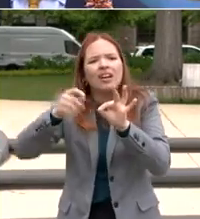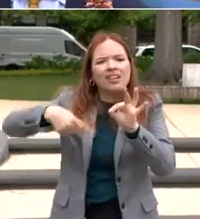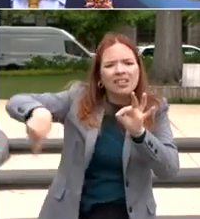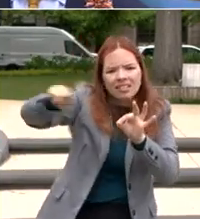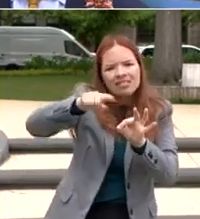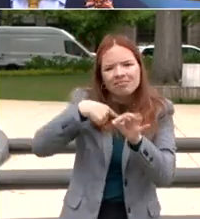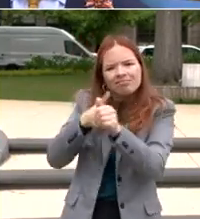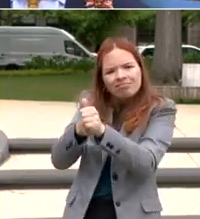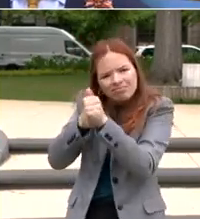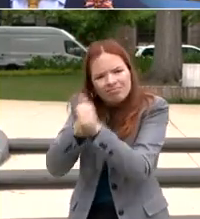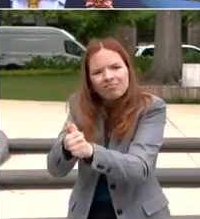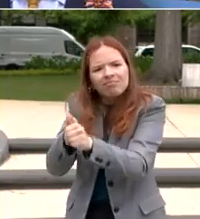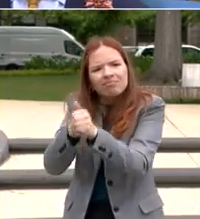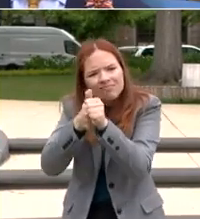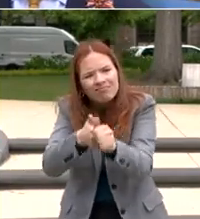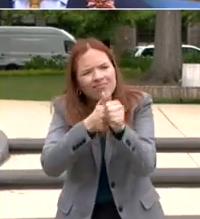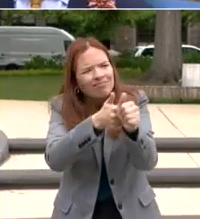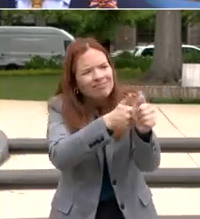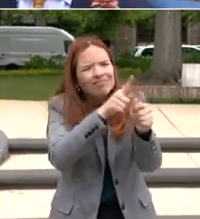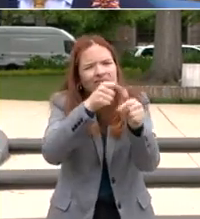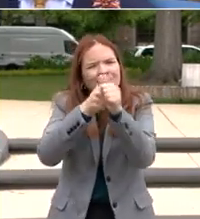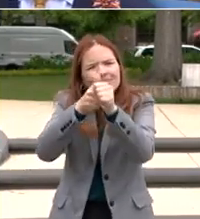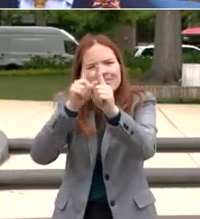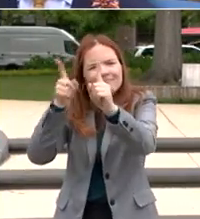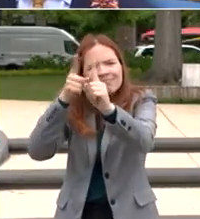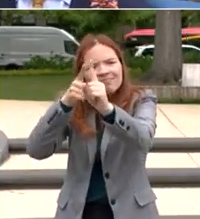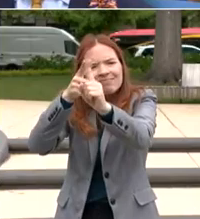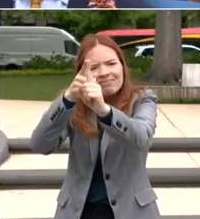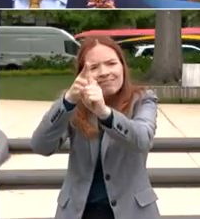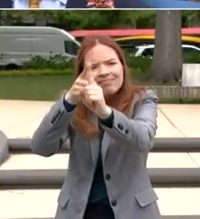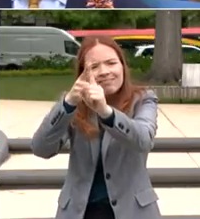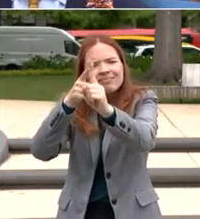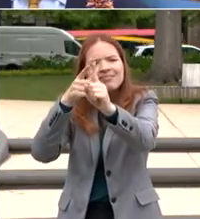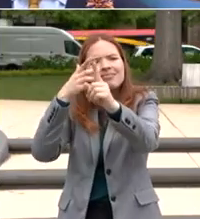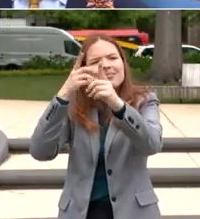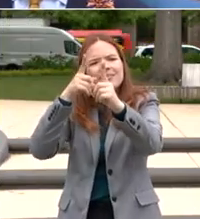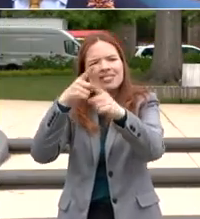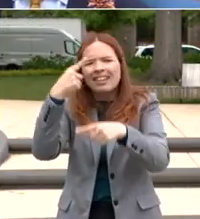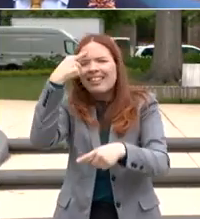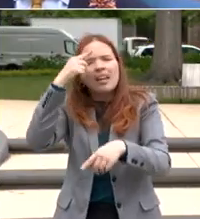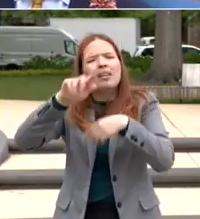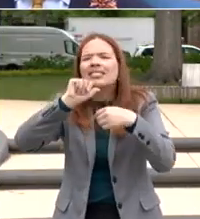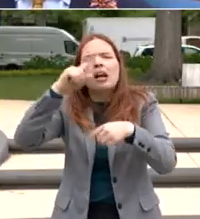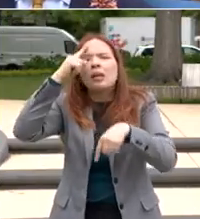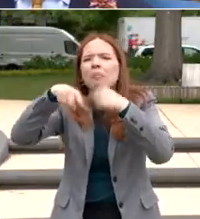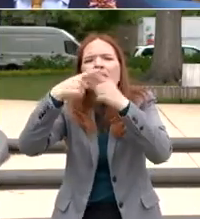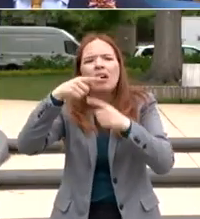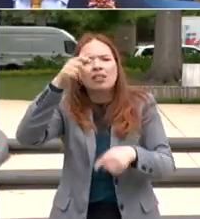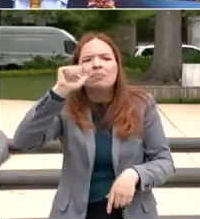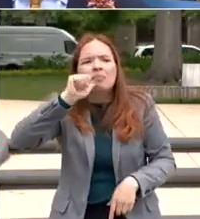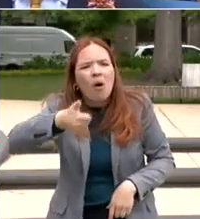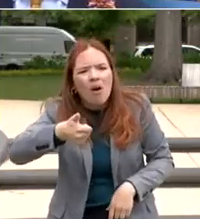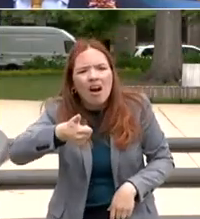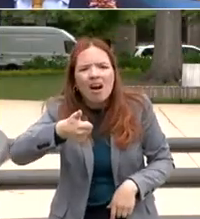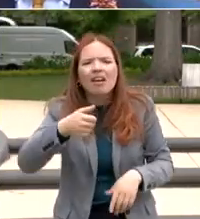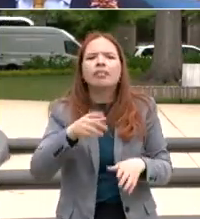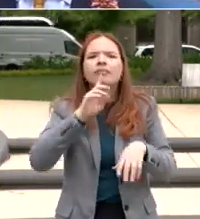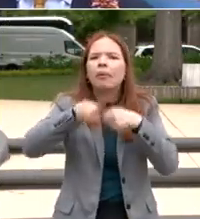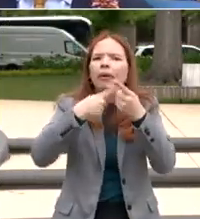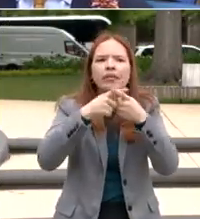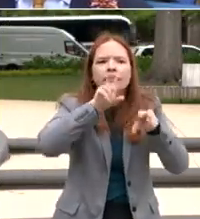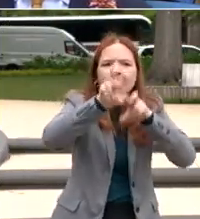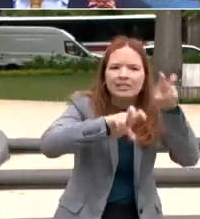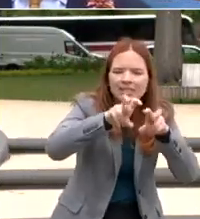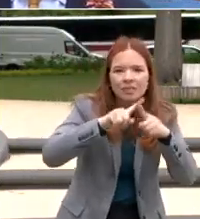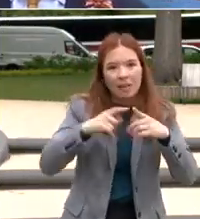cannot afford to stop thinking about tomorrow when it comes to our downtown and when it comes to the investments that we're making today.